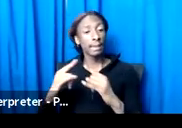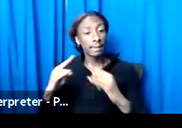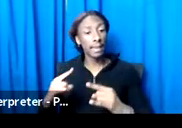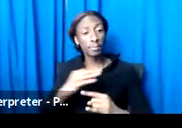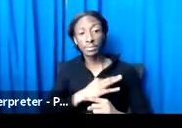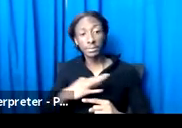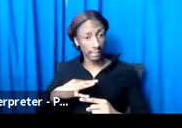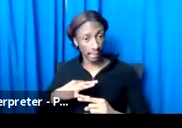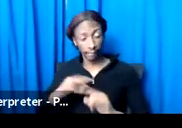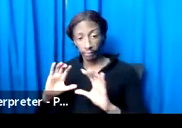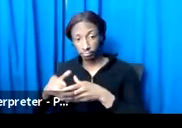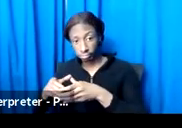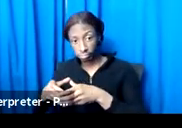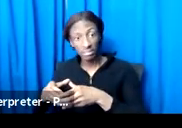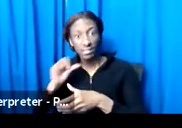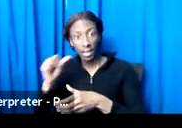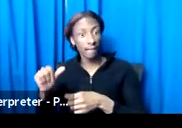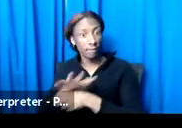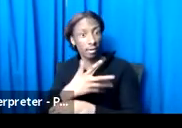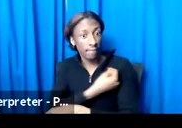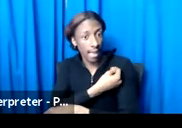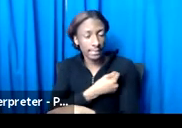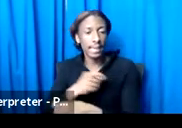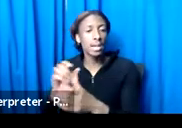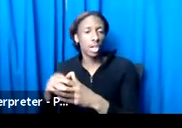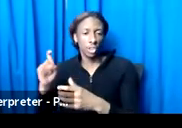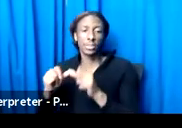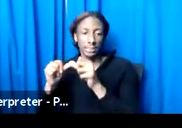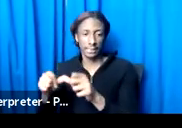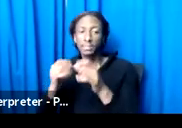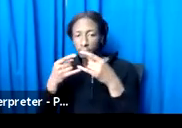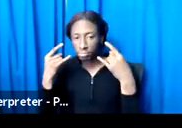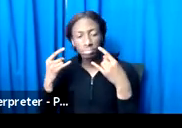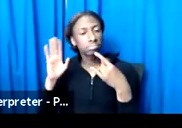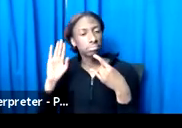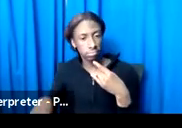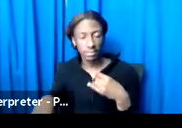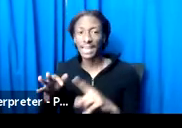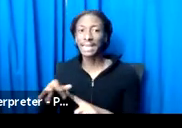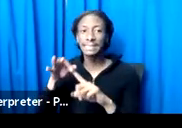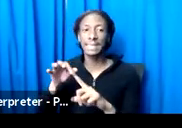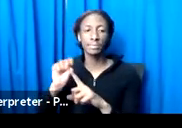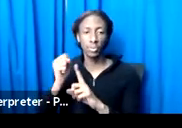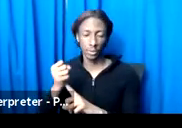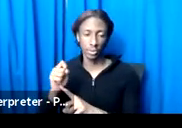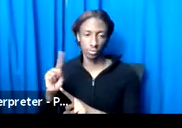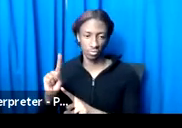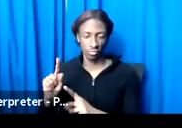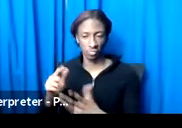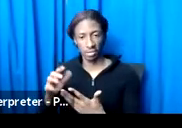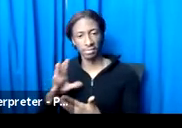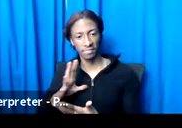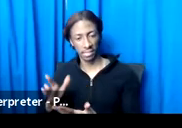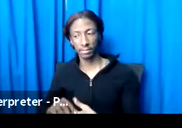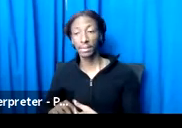same cohort who are not fully vaccinated should continue to wear masks at all times, except in the situations noted previously. When everyone at